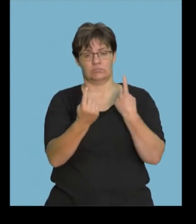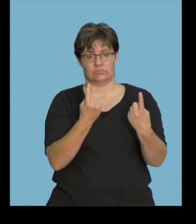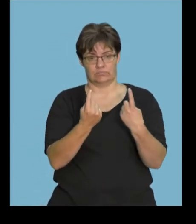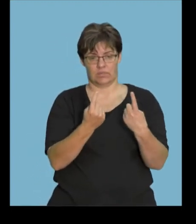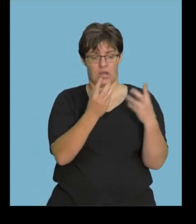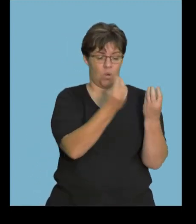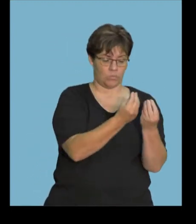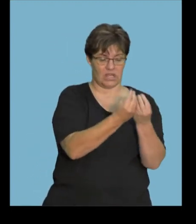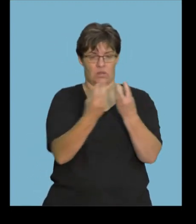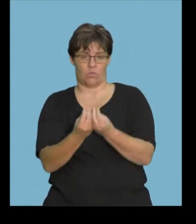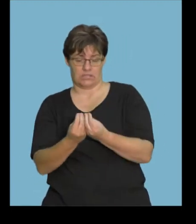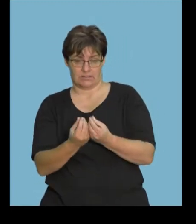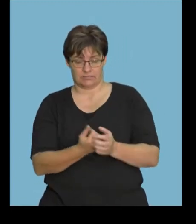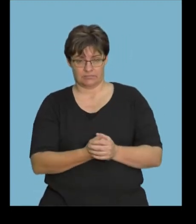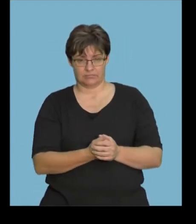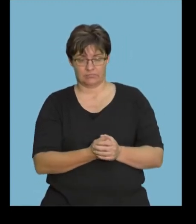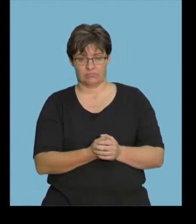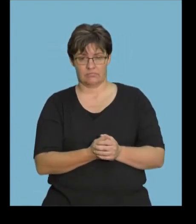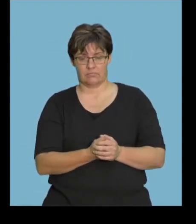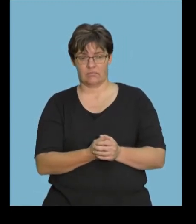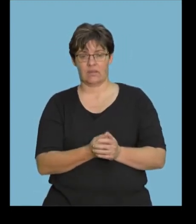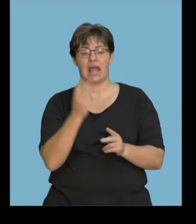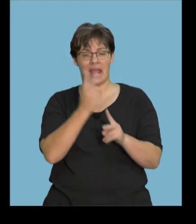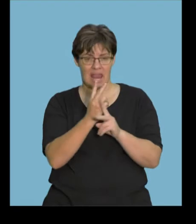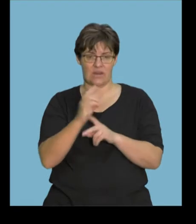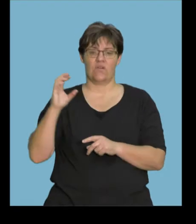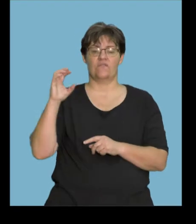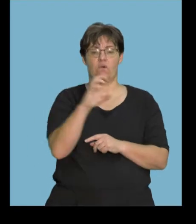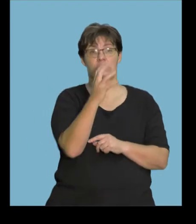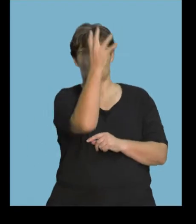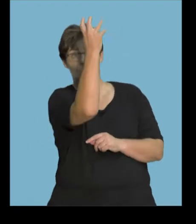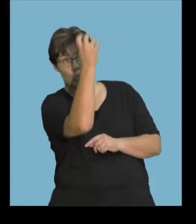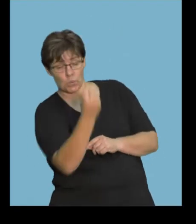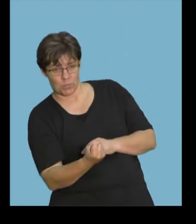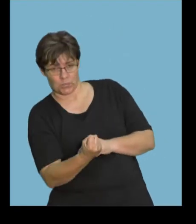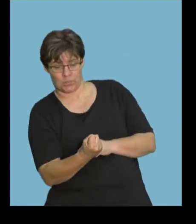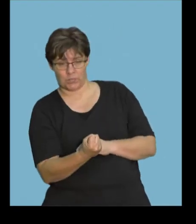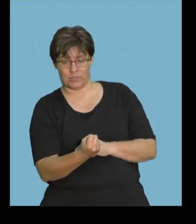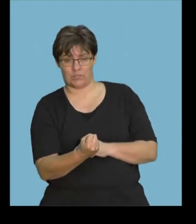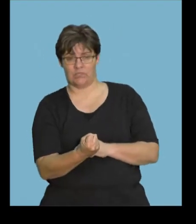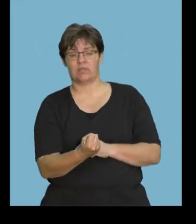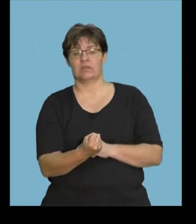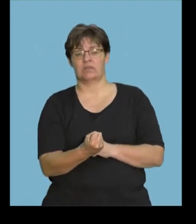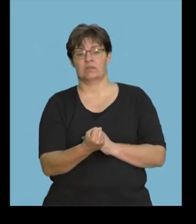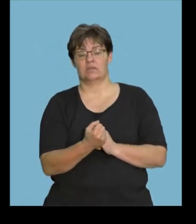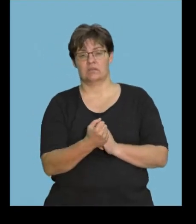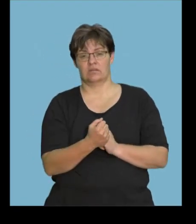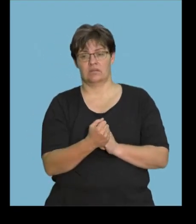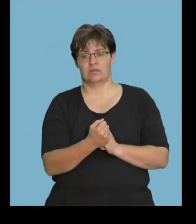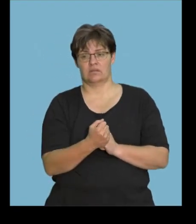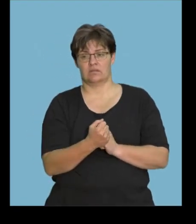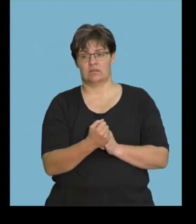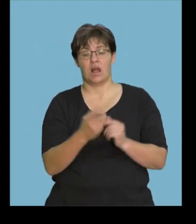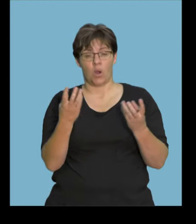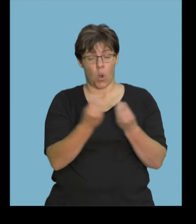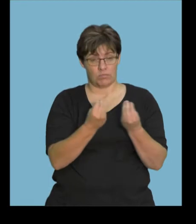between objects, okay? So this is a force, again, of attraction, okay, between objects. This has to